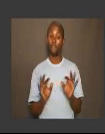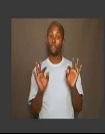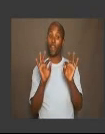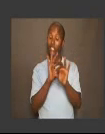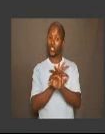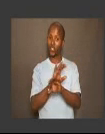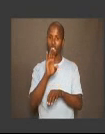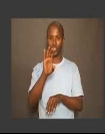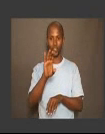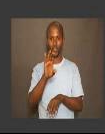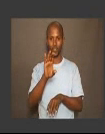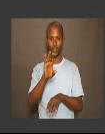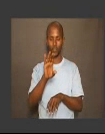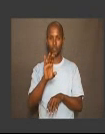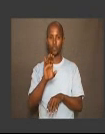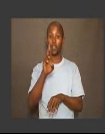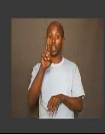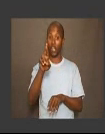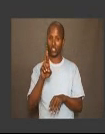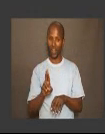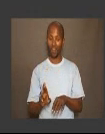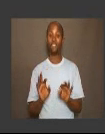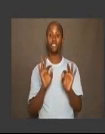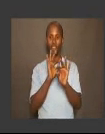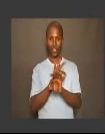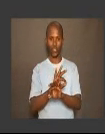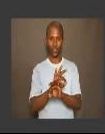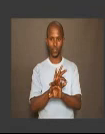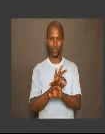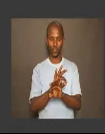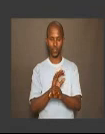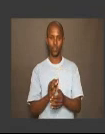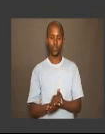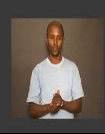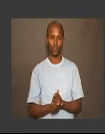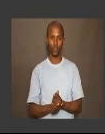Function C is a rational function.